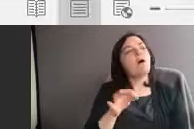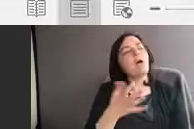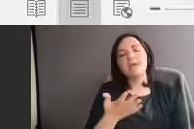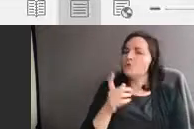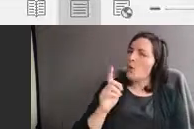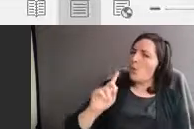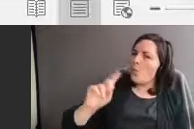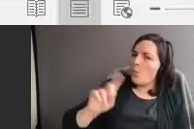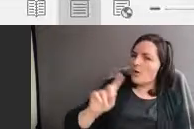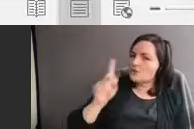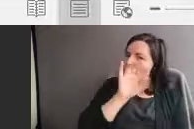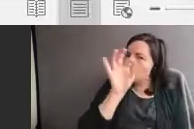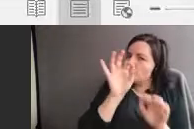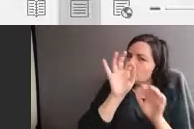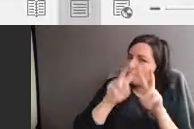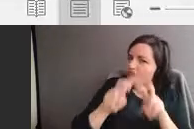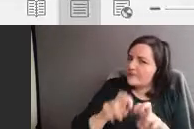at.